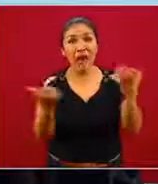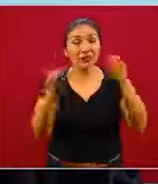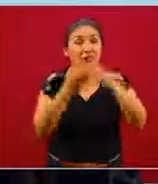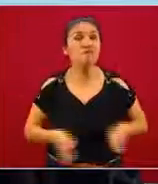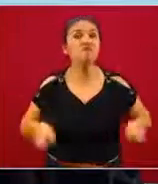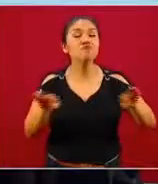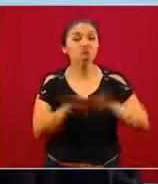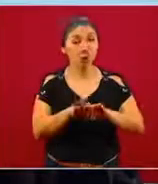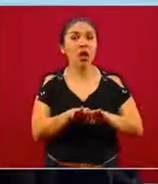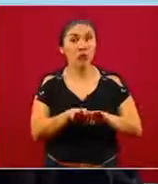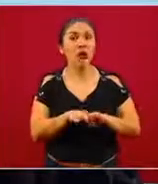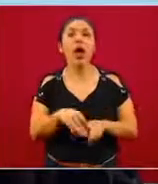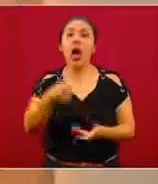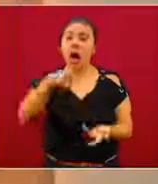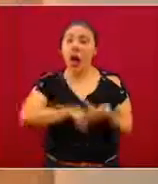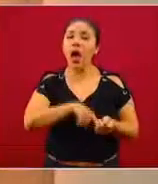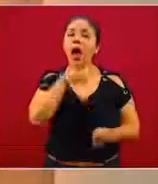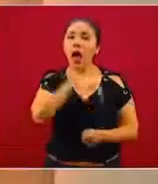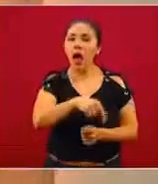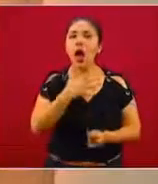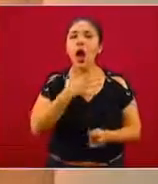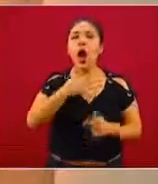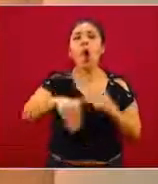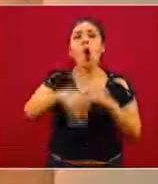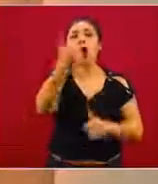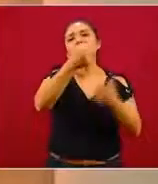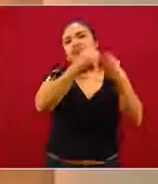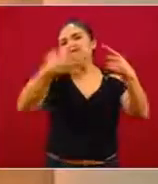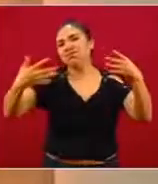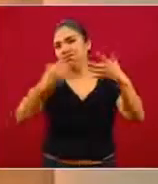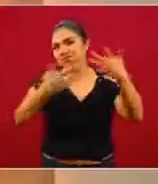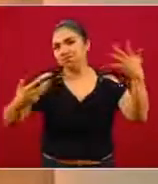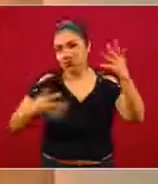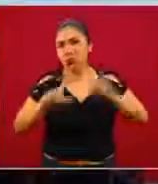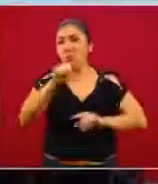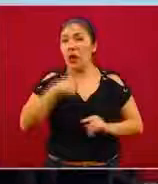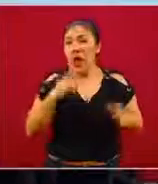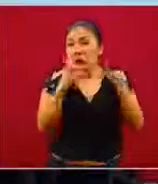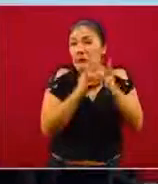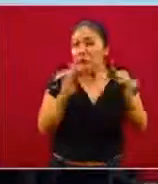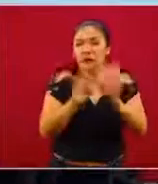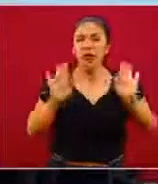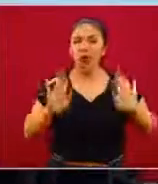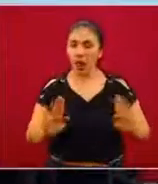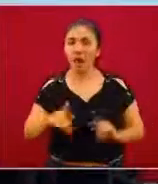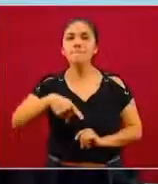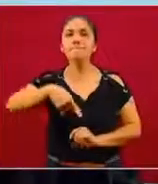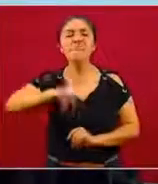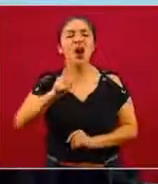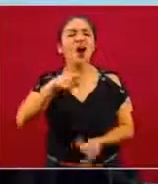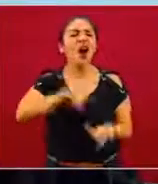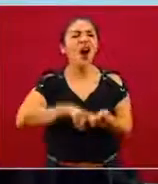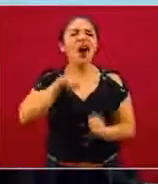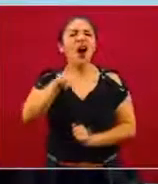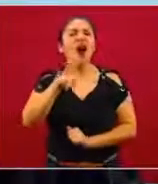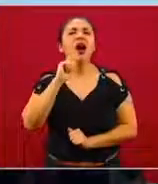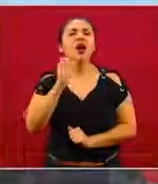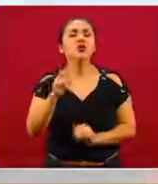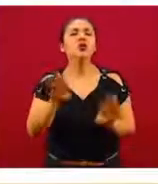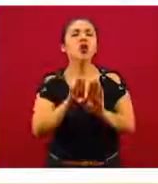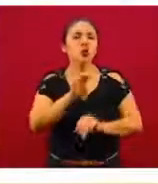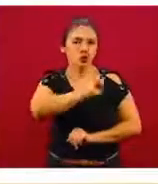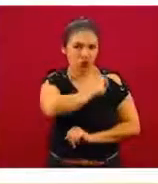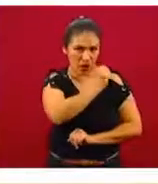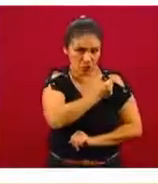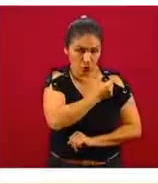Among these essential actions have been divided into 11 areas, and I'm not going to go into all of them, but I